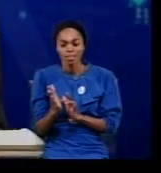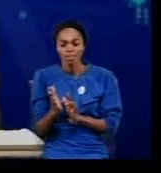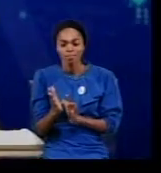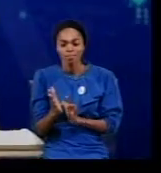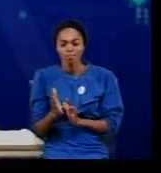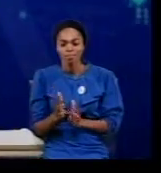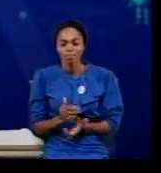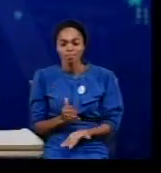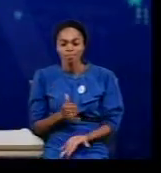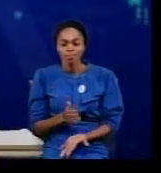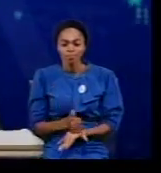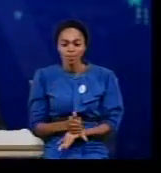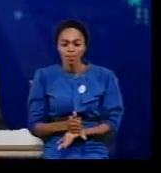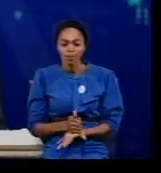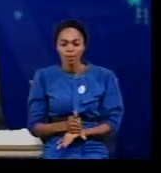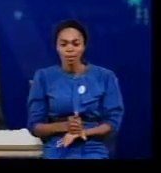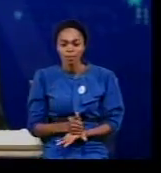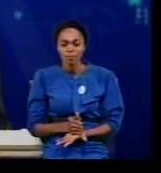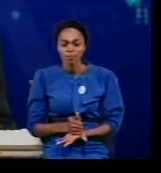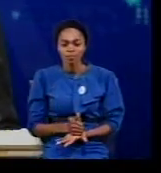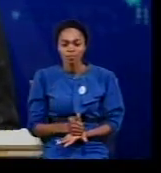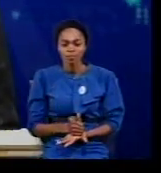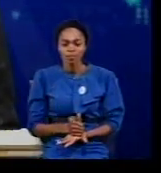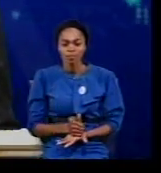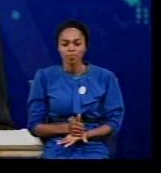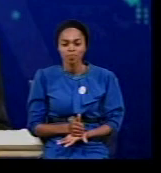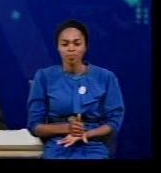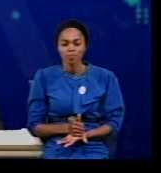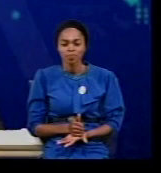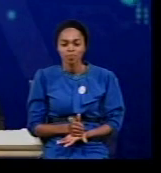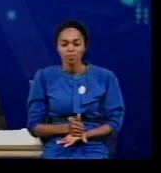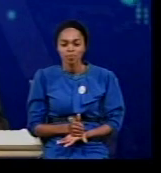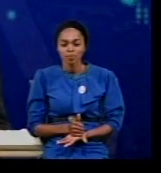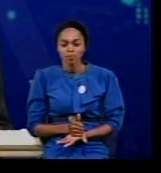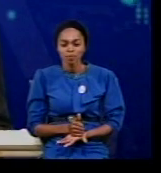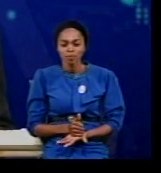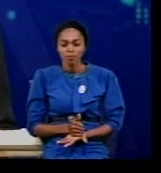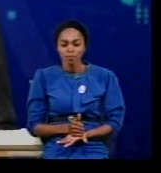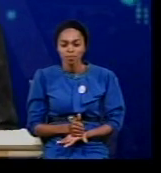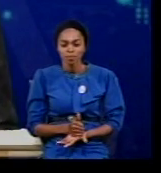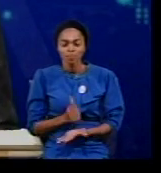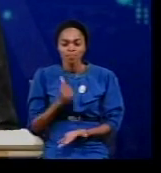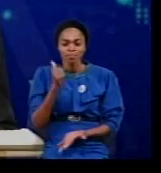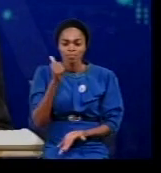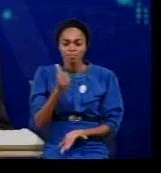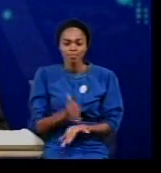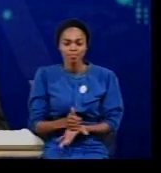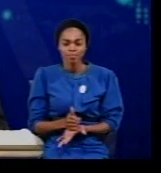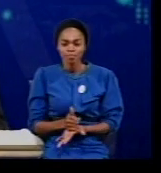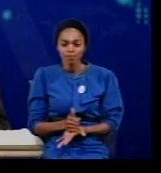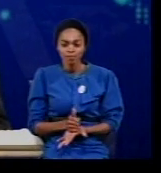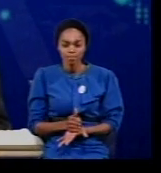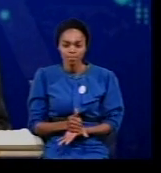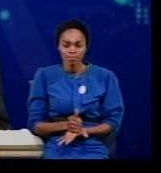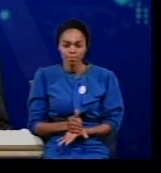his hand? You'll be a competent, effective, mighty instrument in the hand of the Lord. He has promised he cannot fail. He has promised you